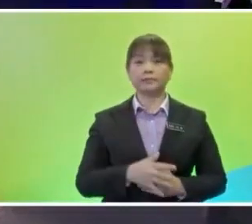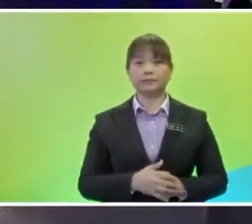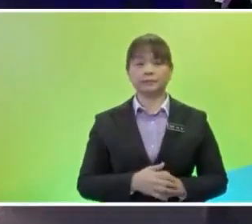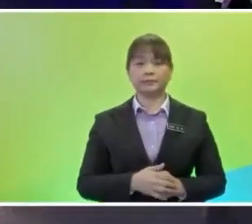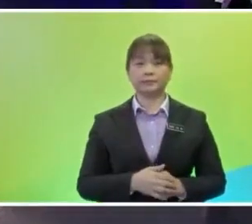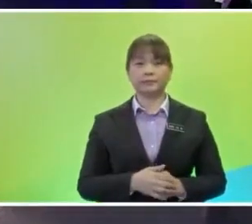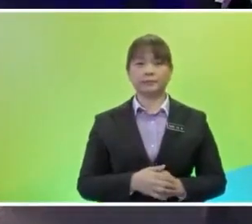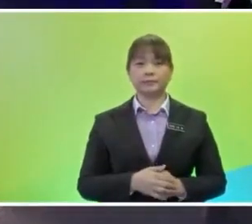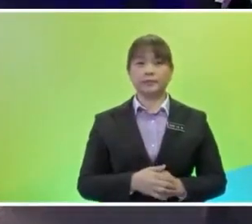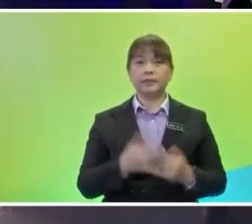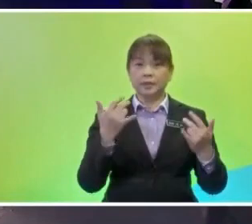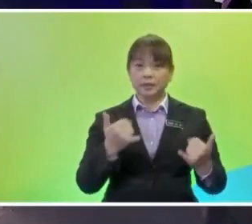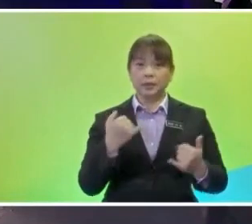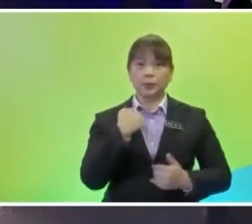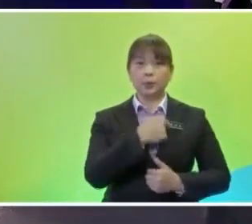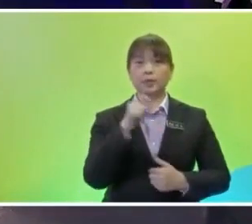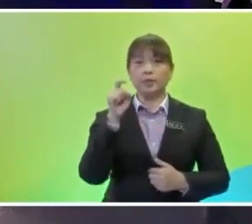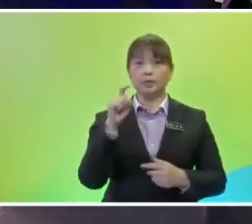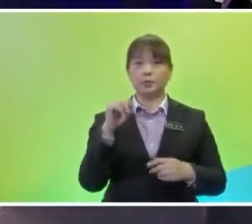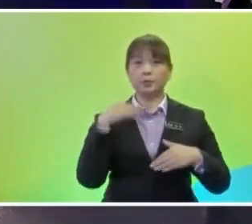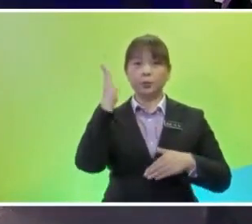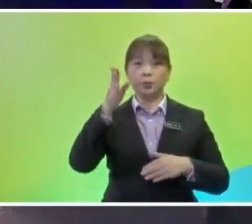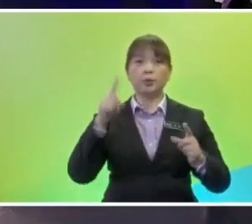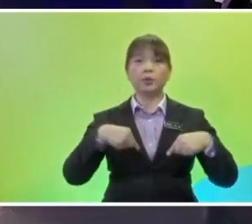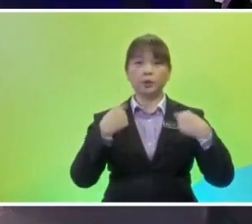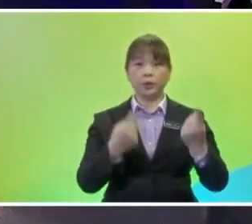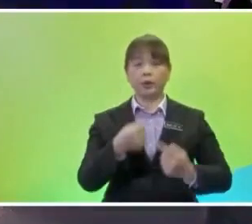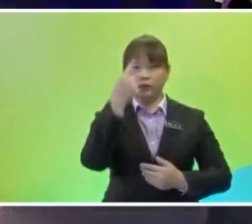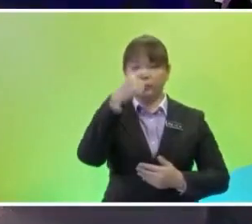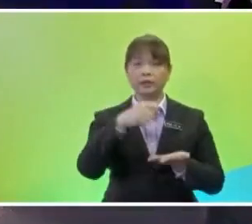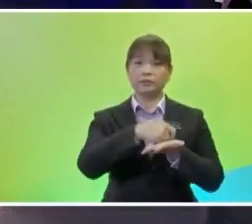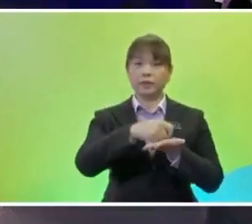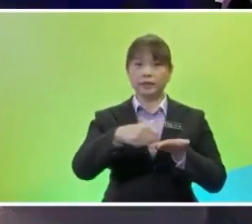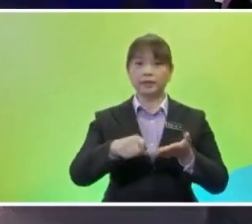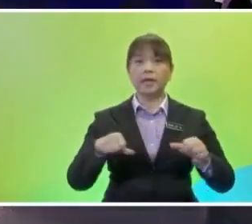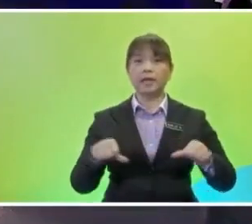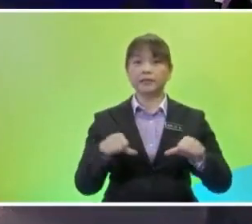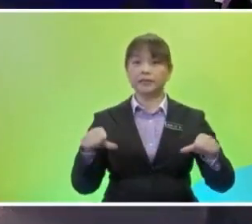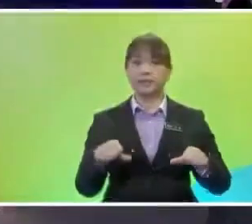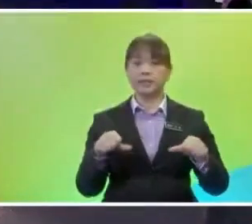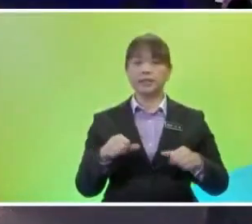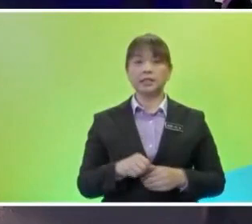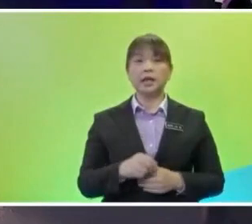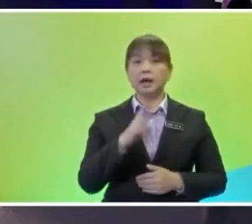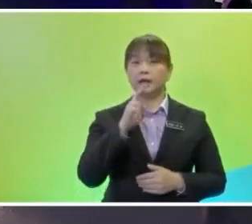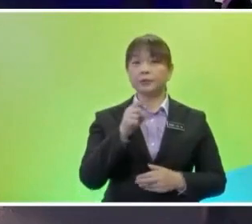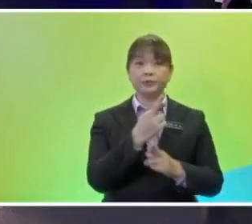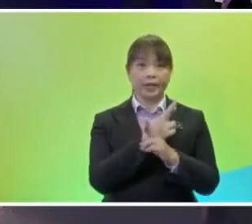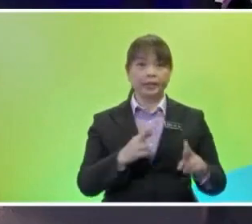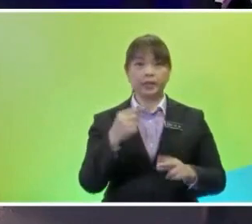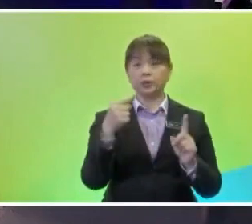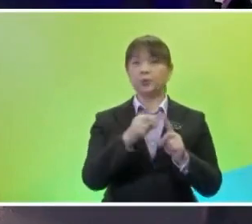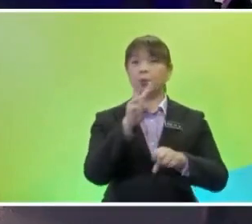to do the writing activity. All right. And then, but before that, I have a special video for them. Okay. Okay, are you ready to watch this video? I